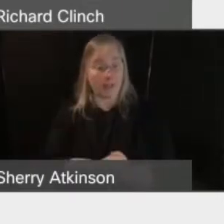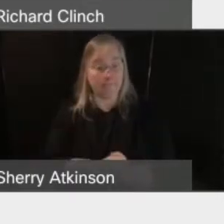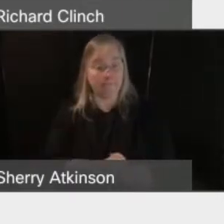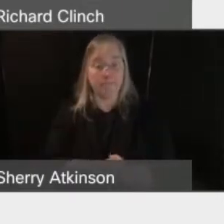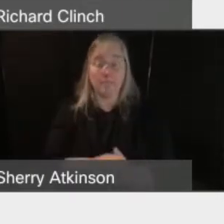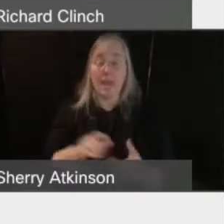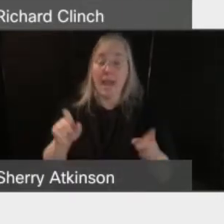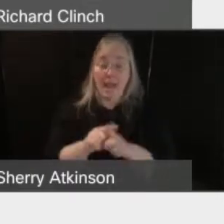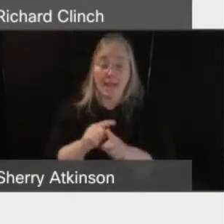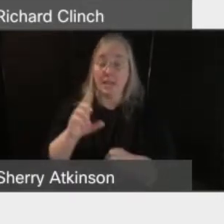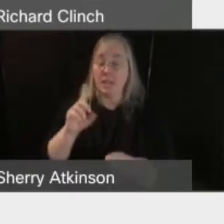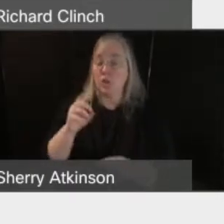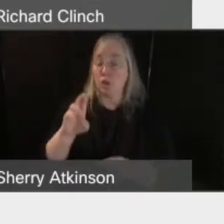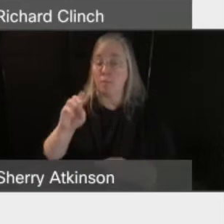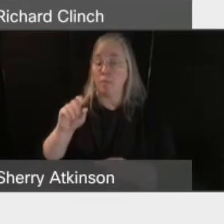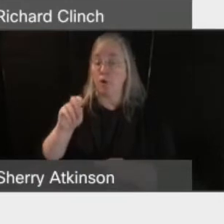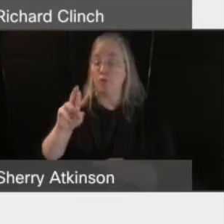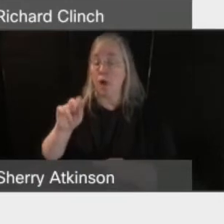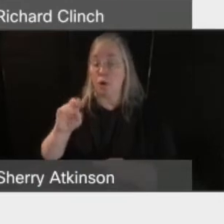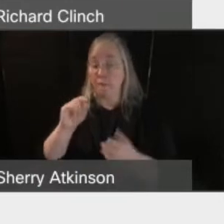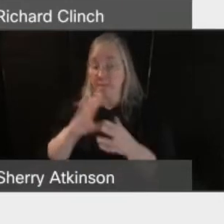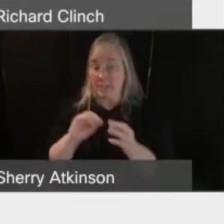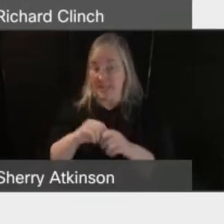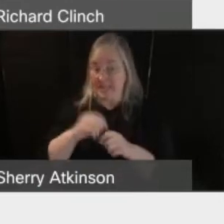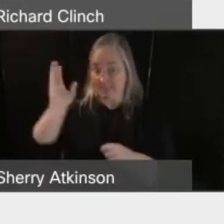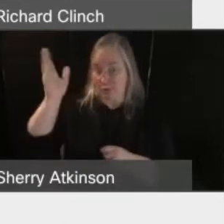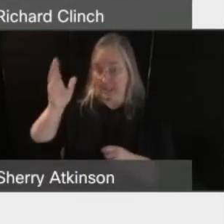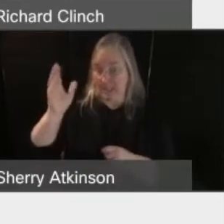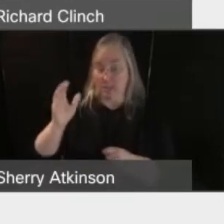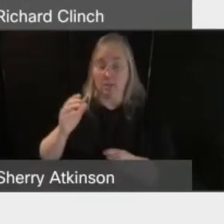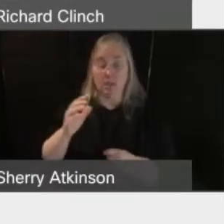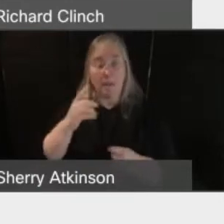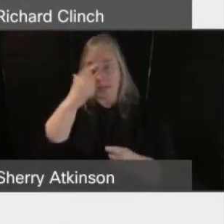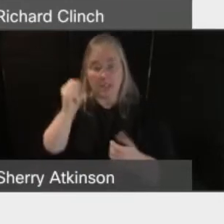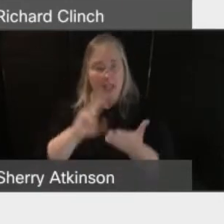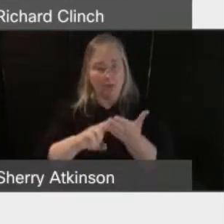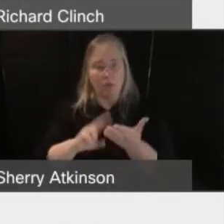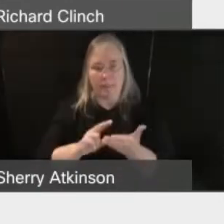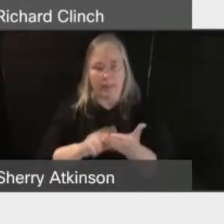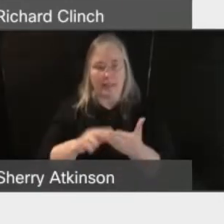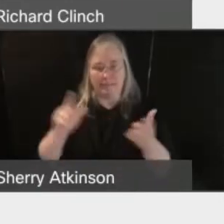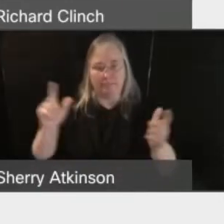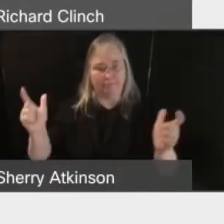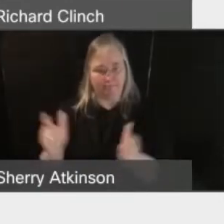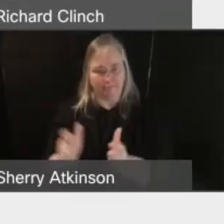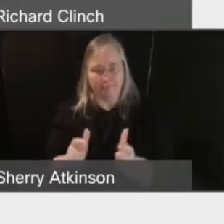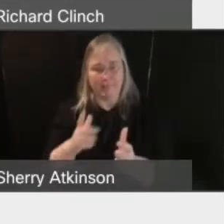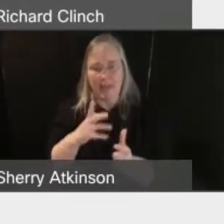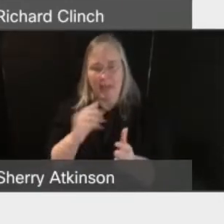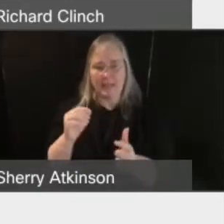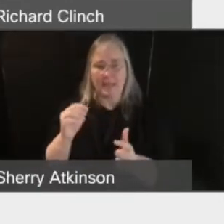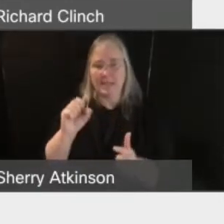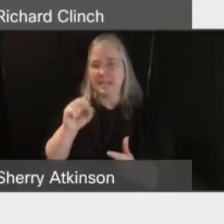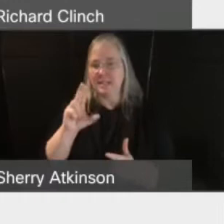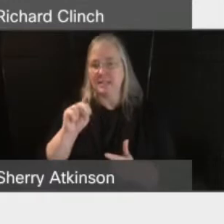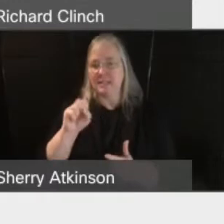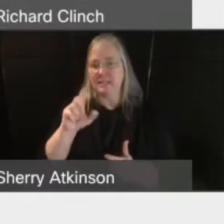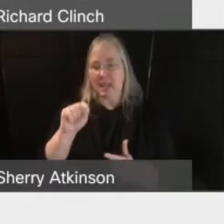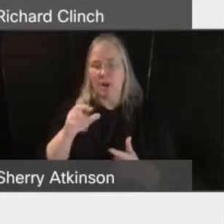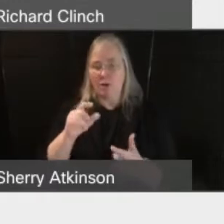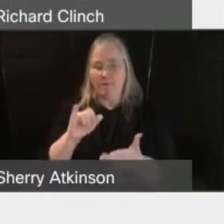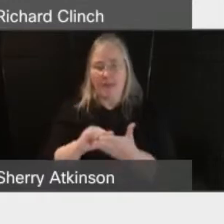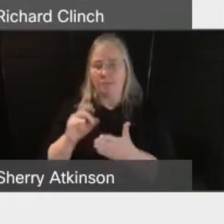as Dr. Martirano mentioned in the presentation, because of the enrollment decline and the sunsetting of the Curvin bridge funding